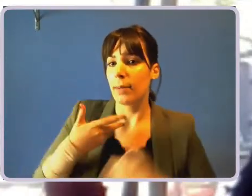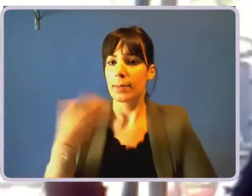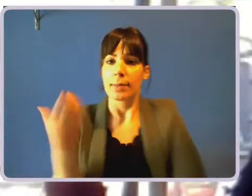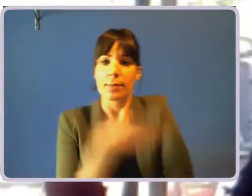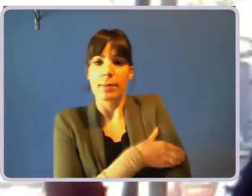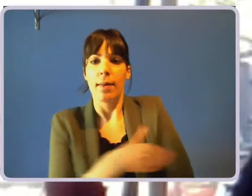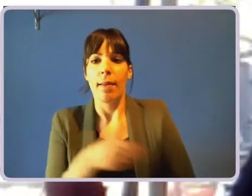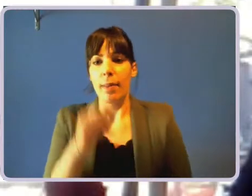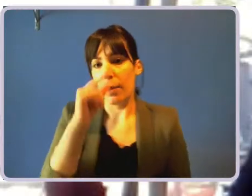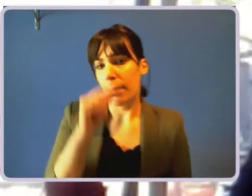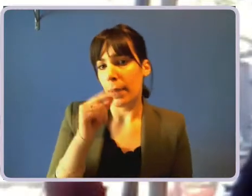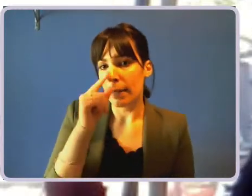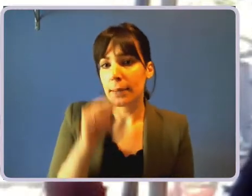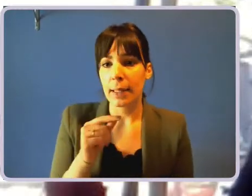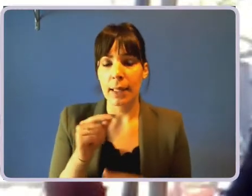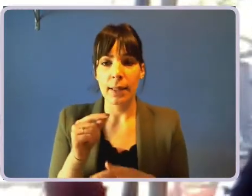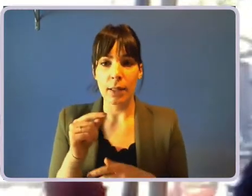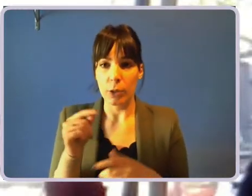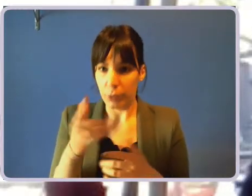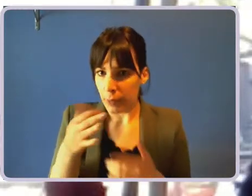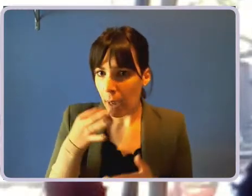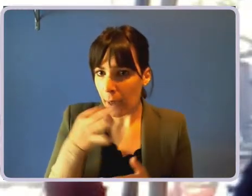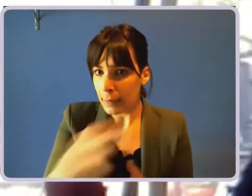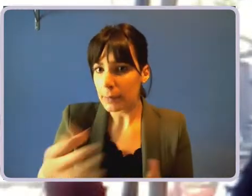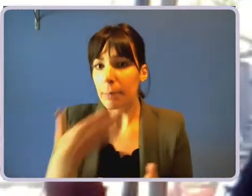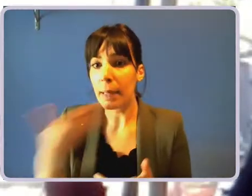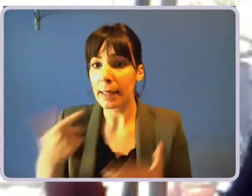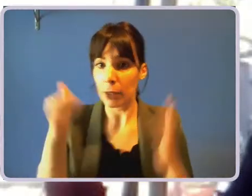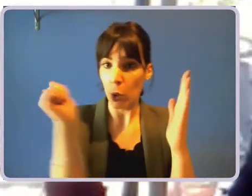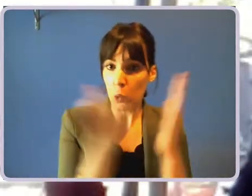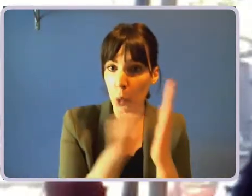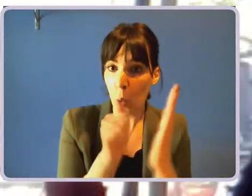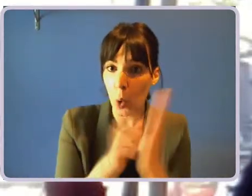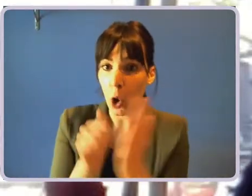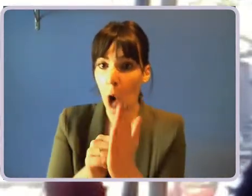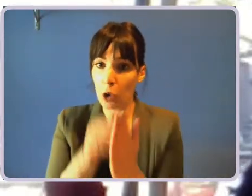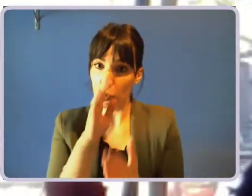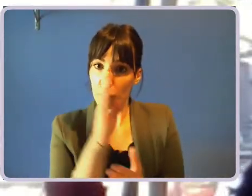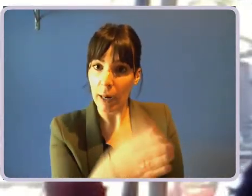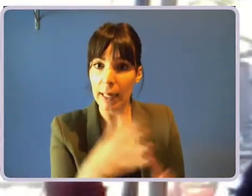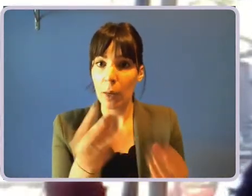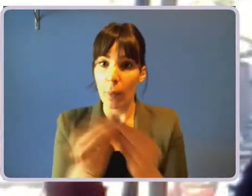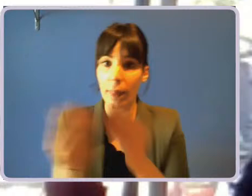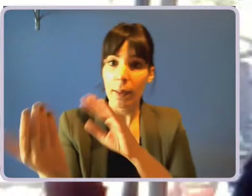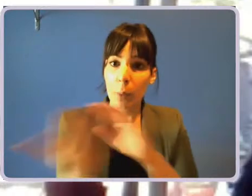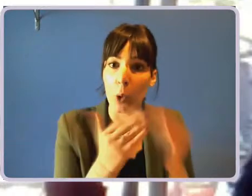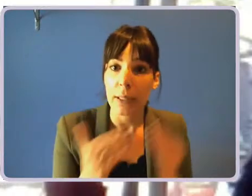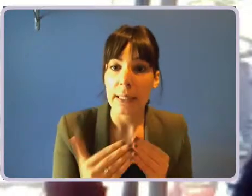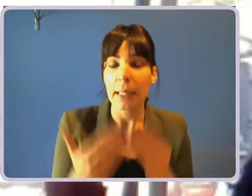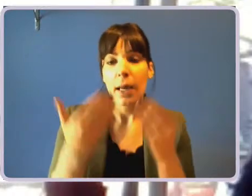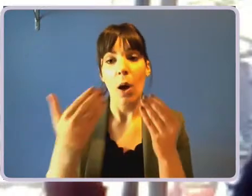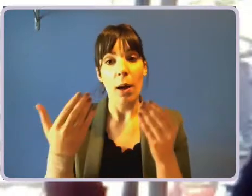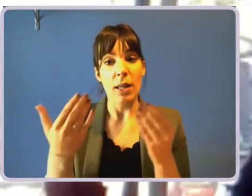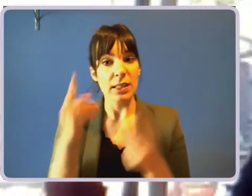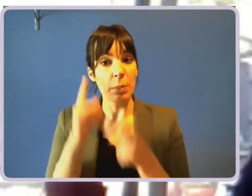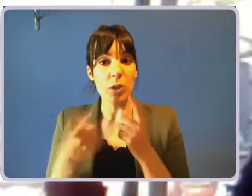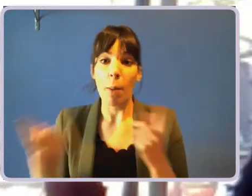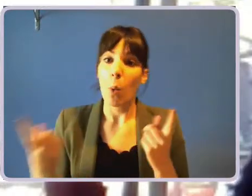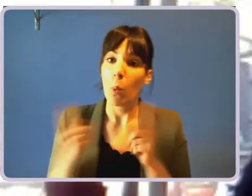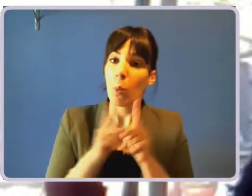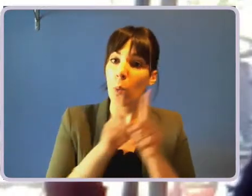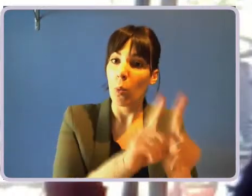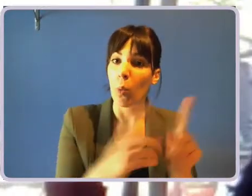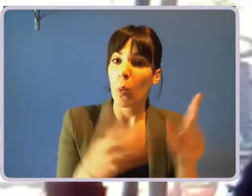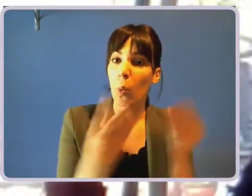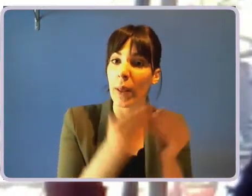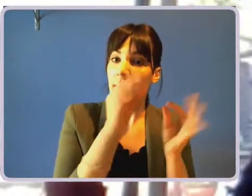door knocking. And with interpreters and Auslan interpreters if we needed them, to actually find out what was happening